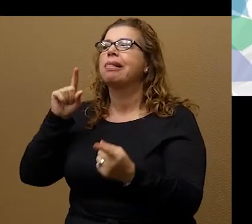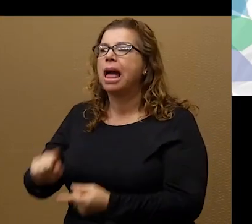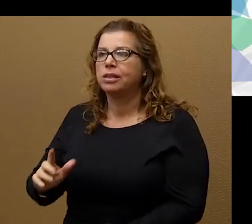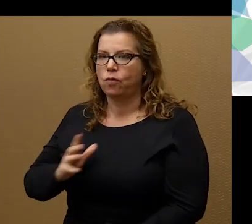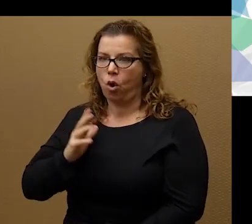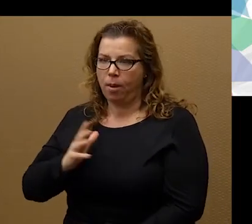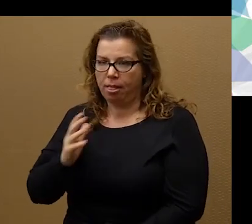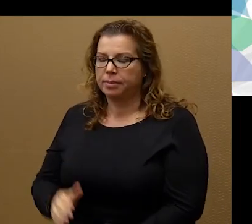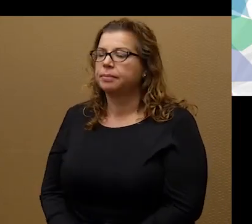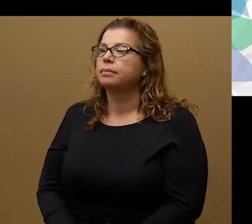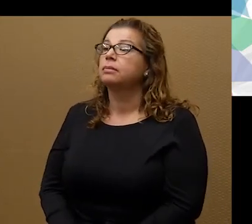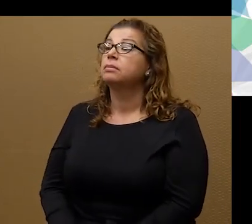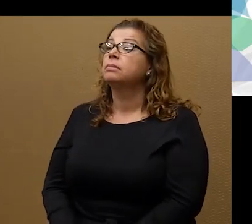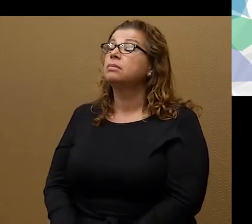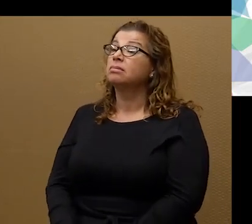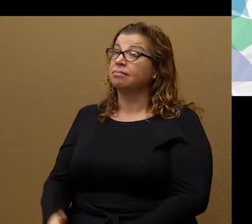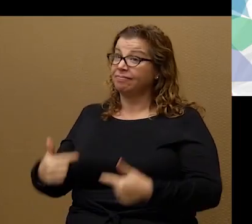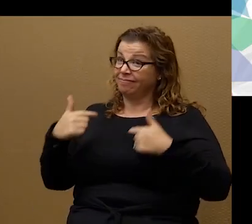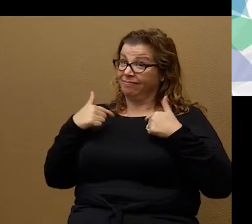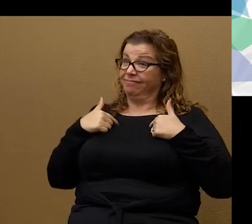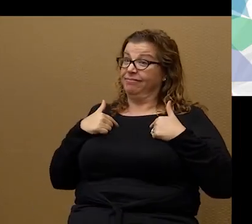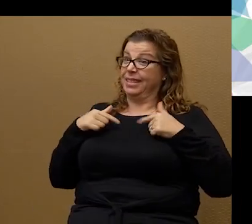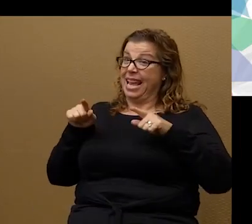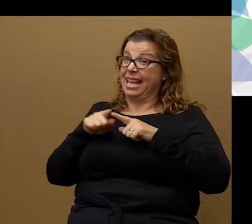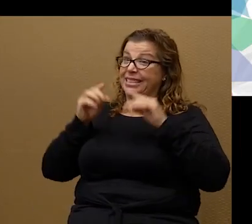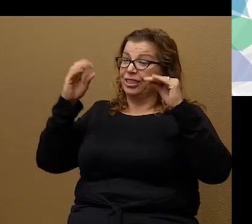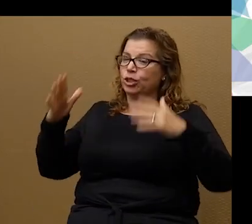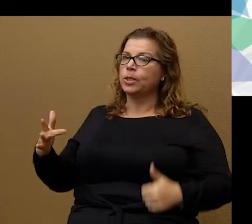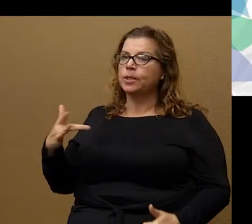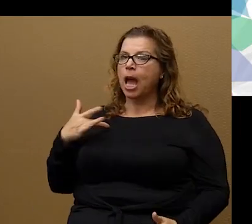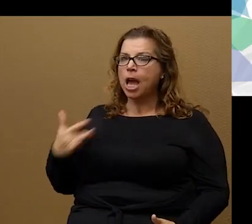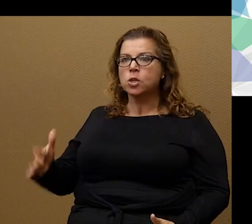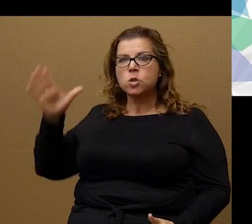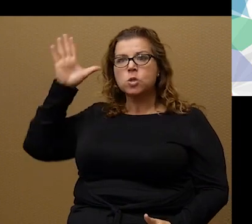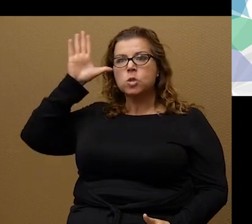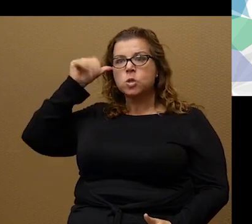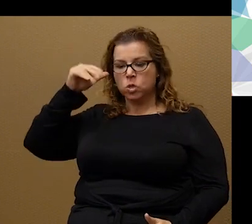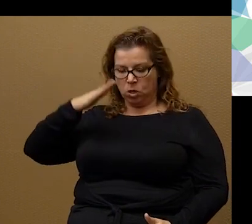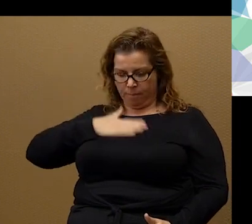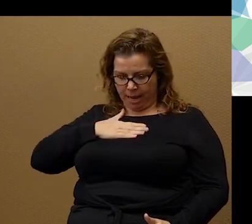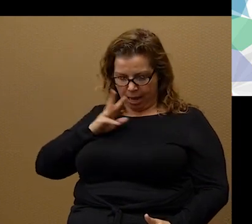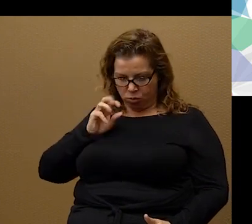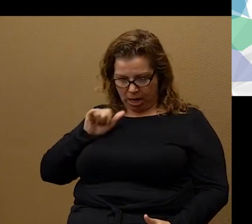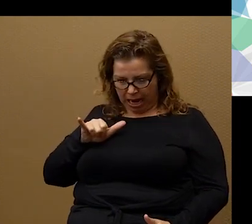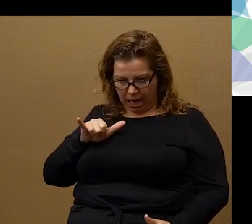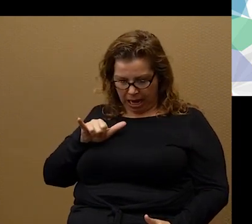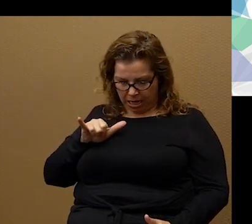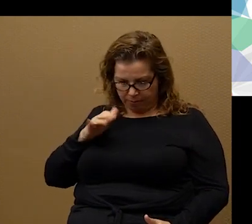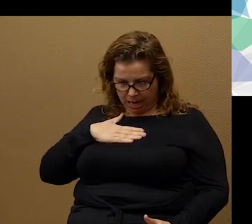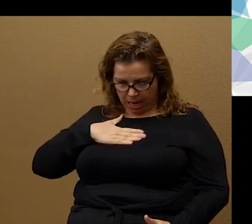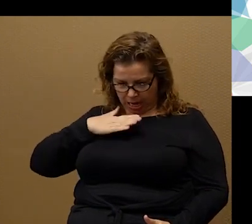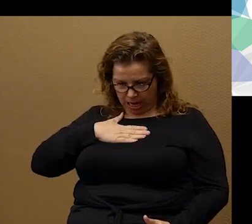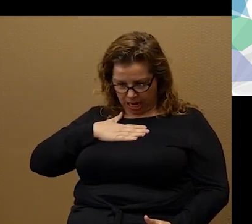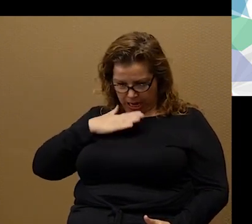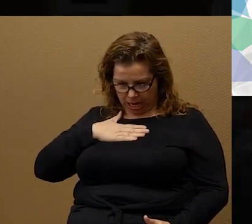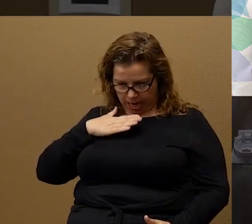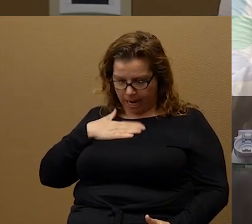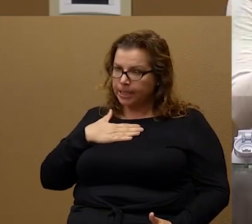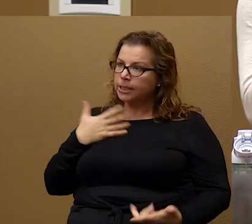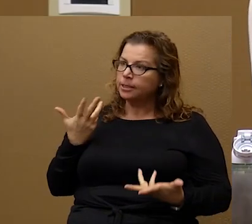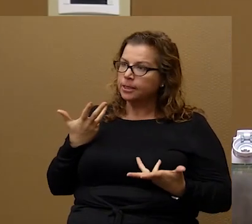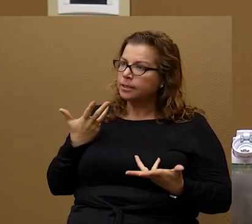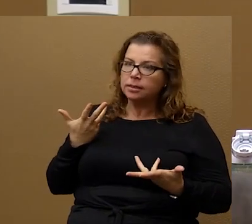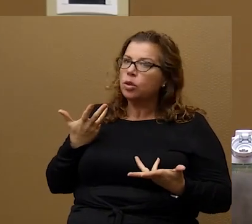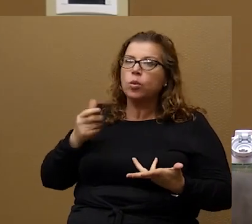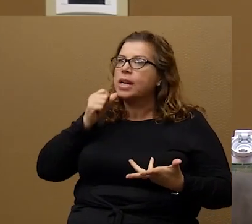We tend to be inflexible as educators, and that is not on the fault of us. That is on the school system as a whole.